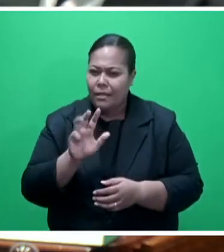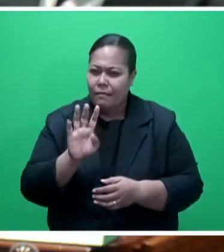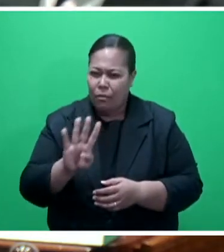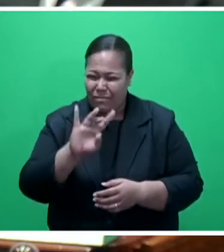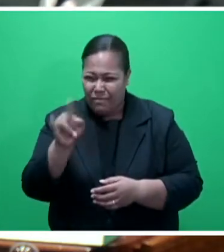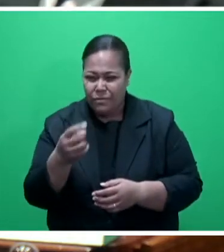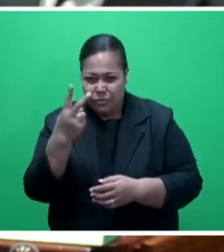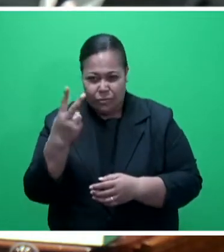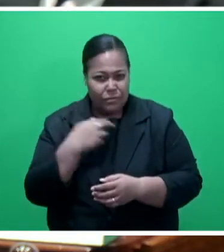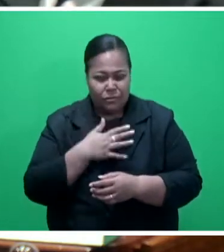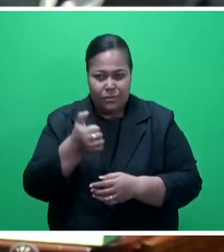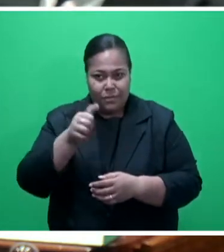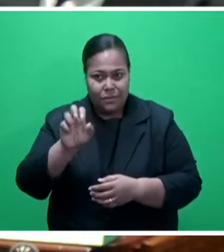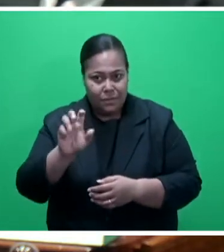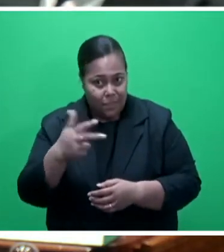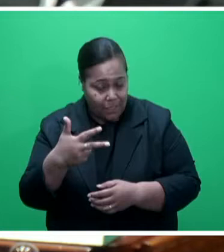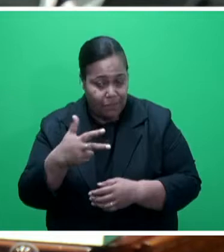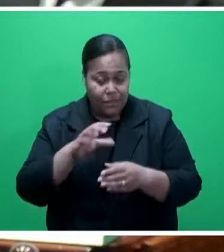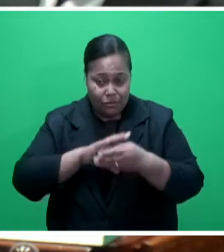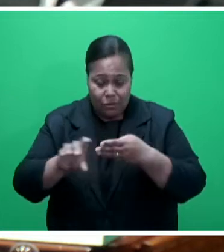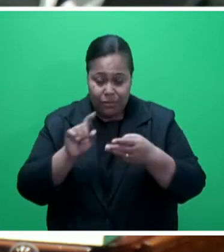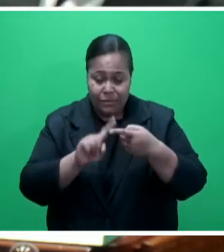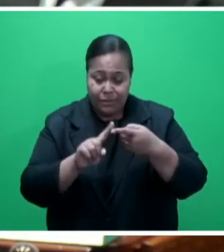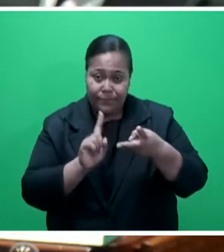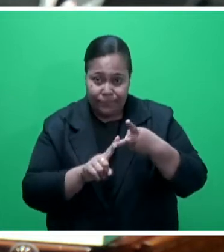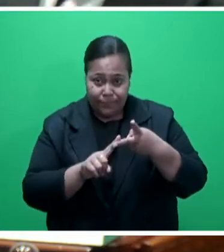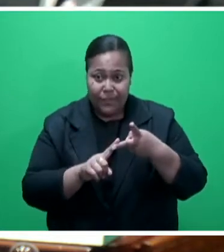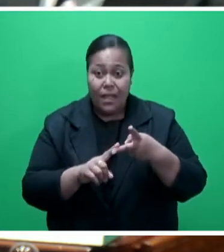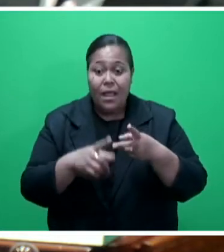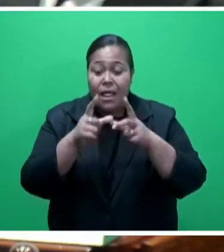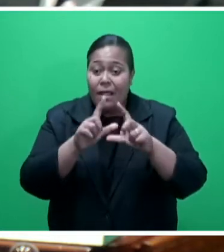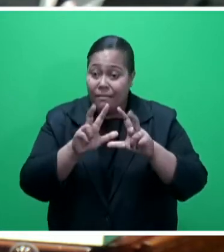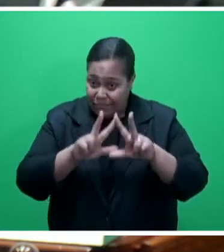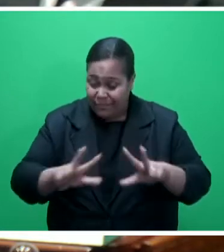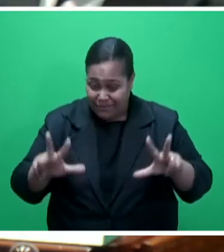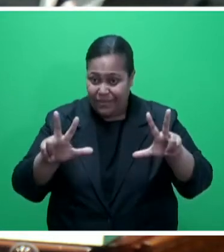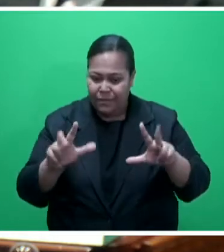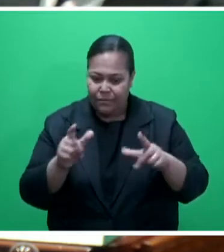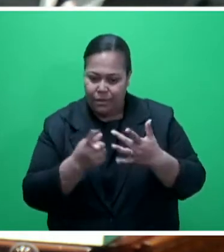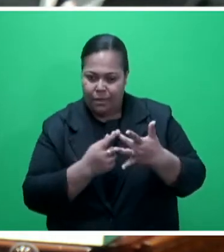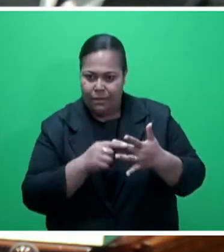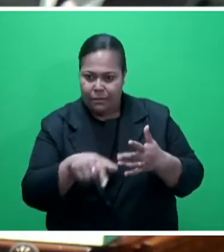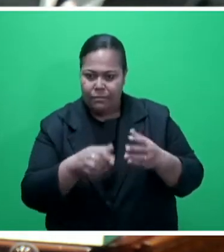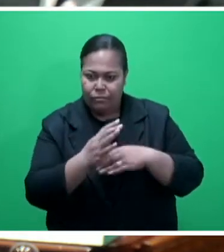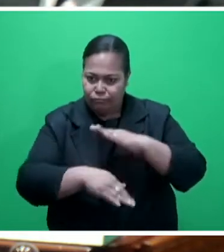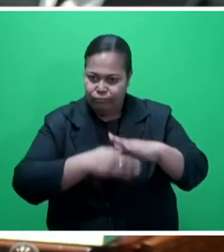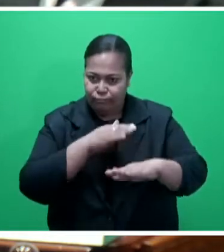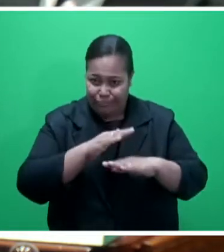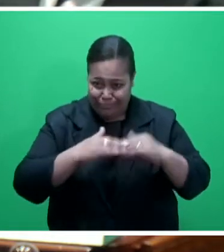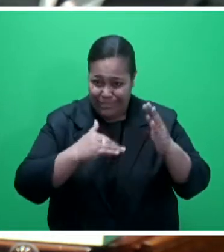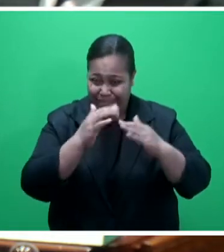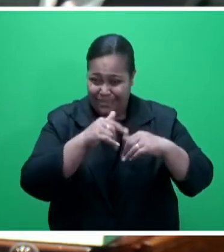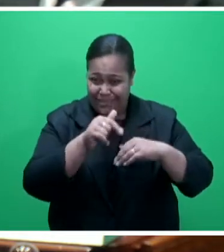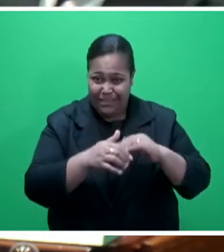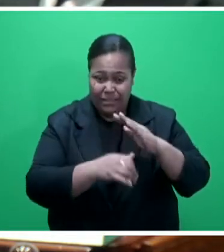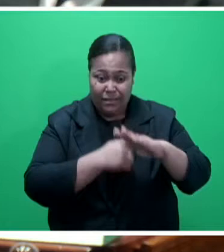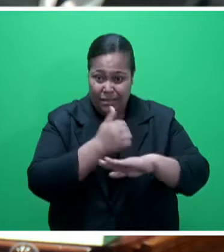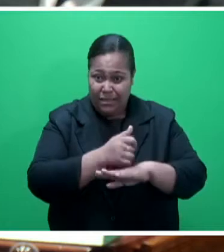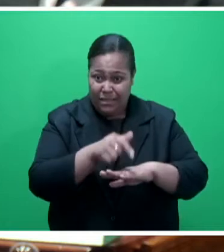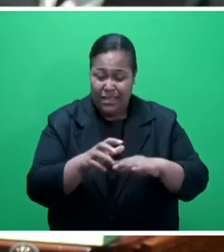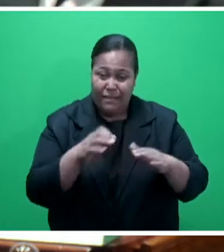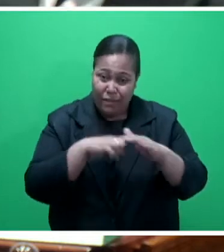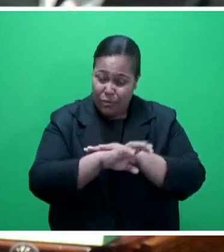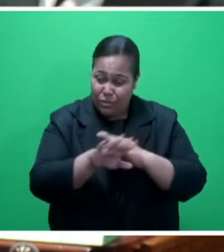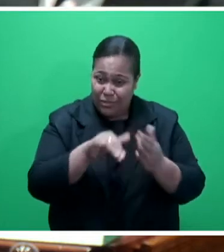$84,268. Nabakaka Evacuation Center, Dakonrob, in 2015 at a cost of $56,000 plus.